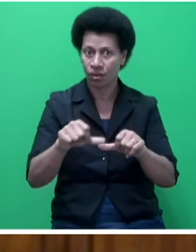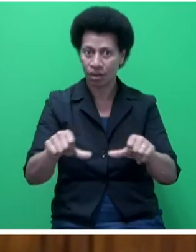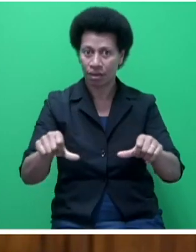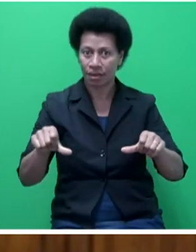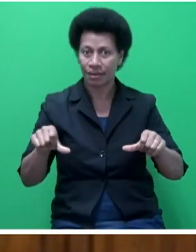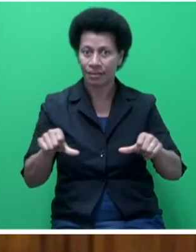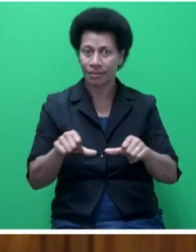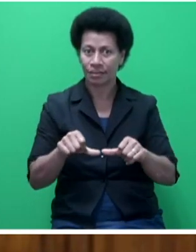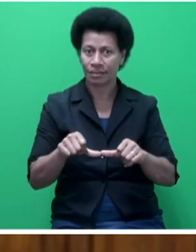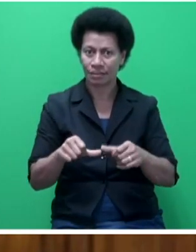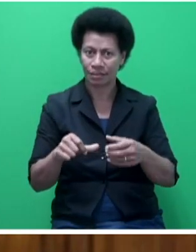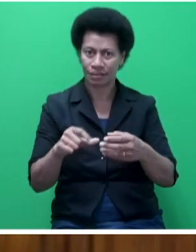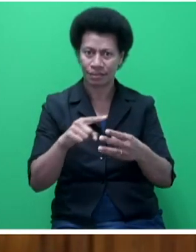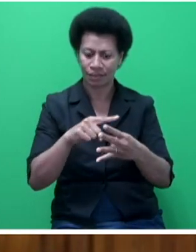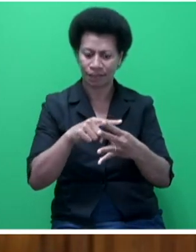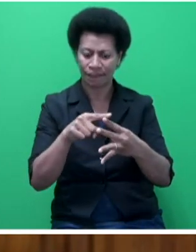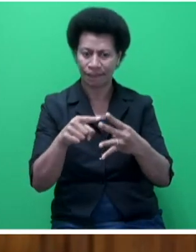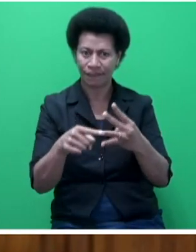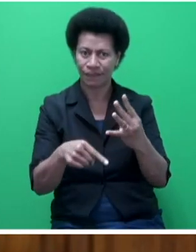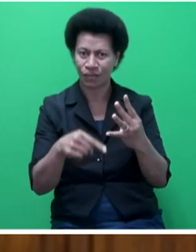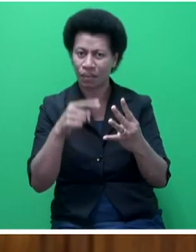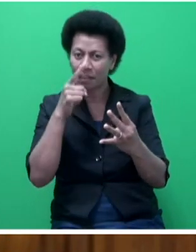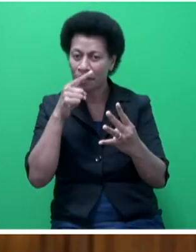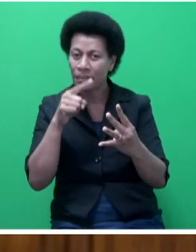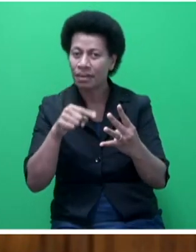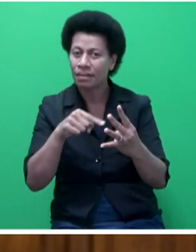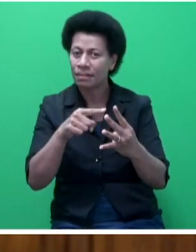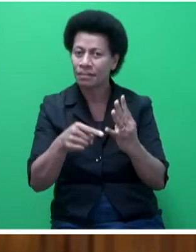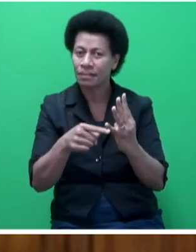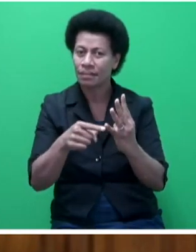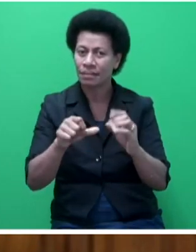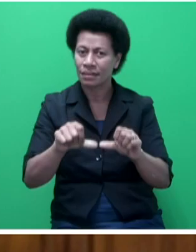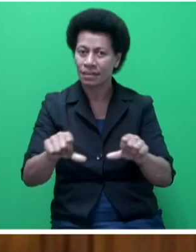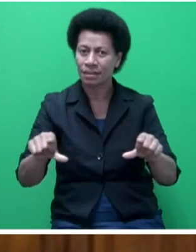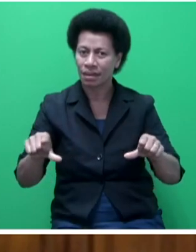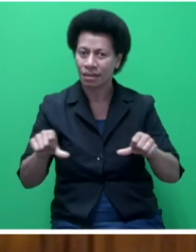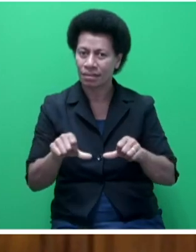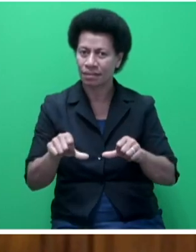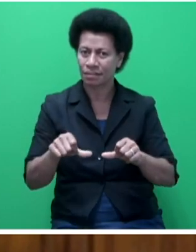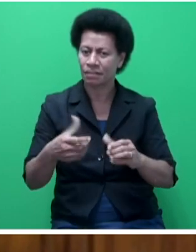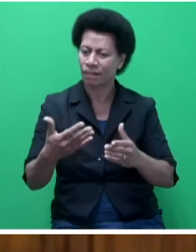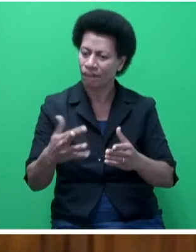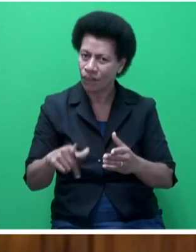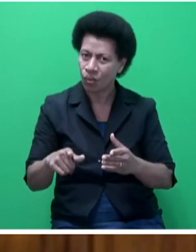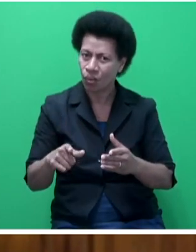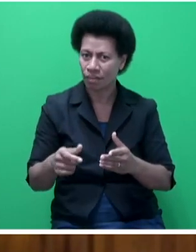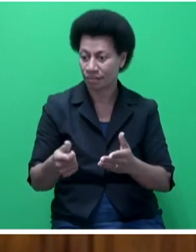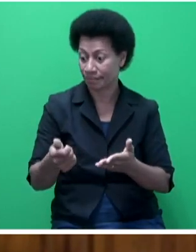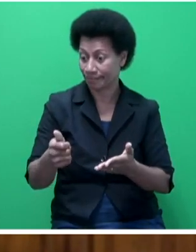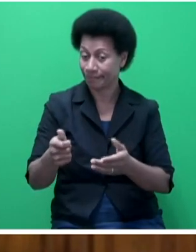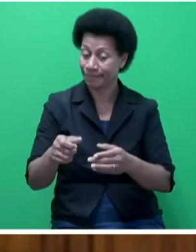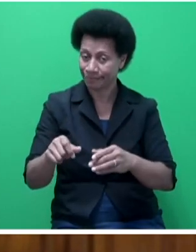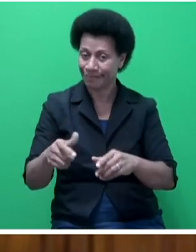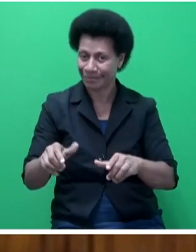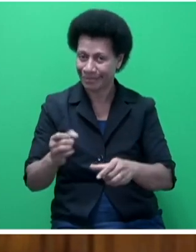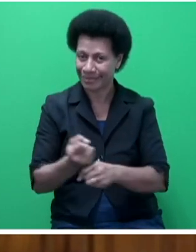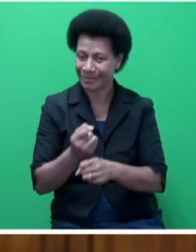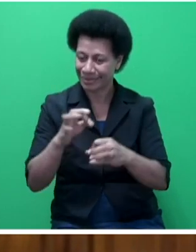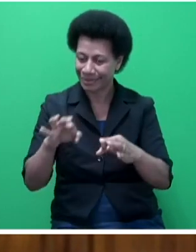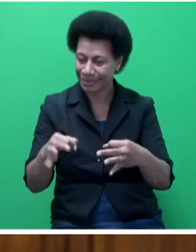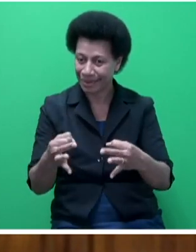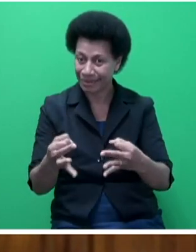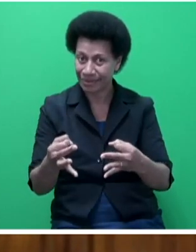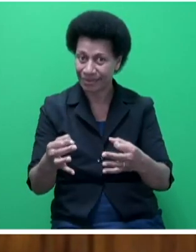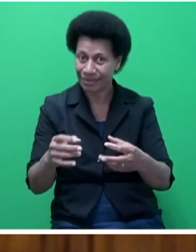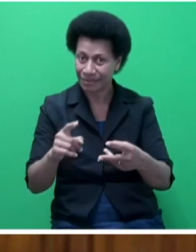all people to participate in agriculture, even through backyard gardening, and start a green revolution that will make